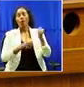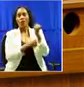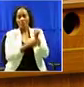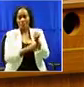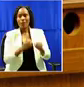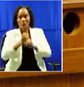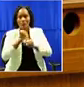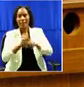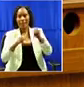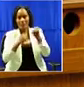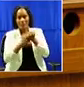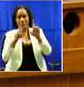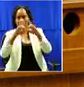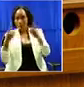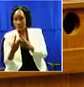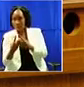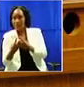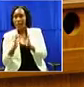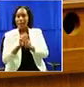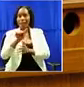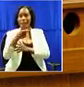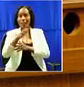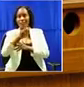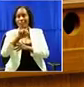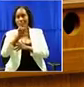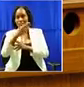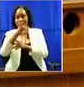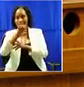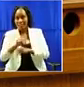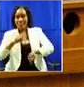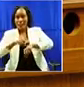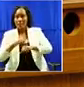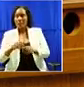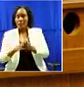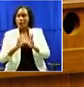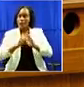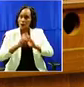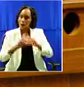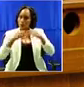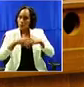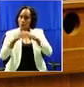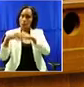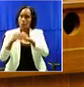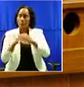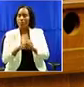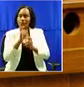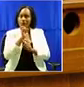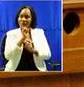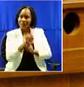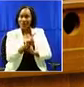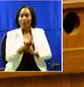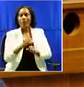and agencies in the implementation of their mandates. To fast-track the delivery of